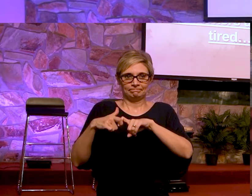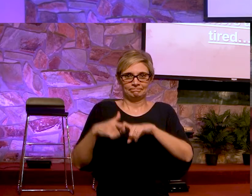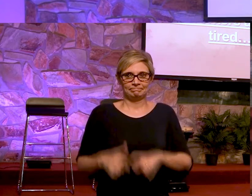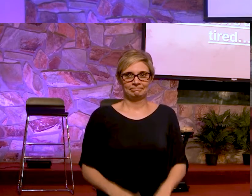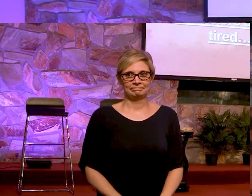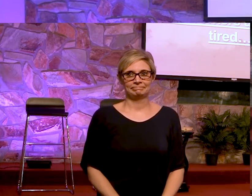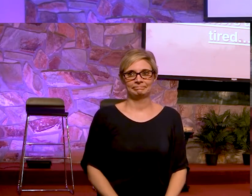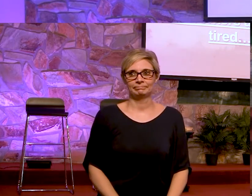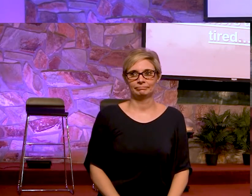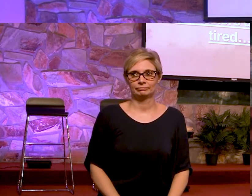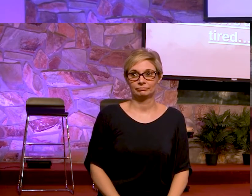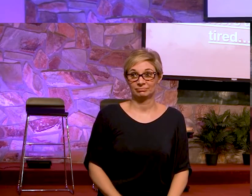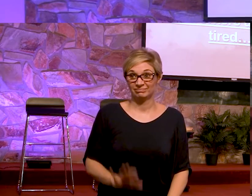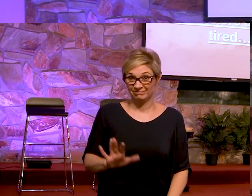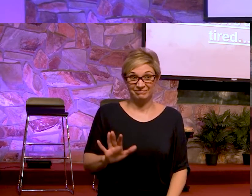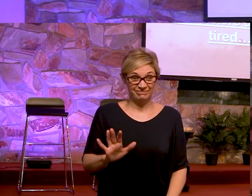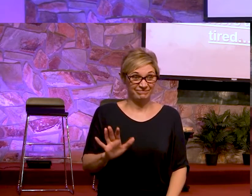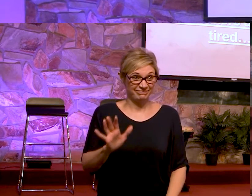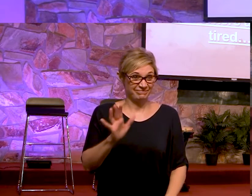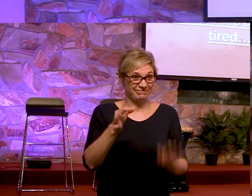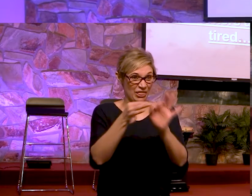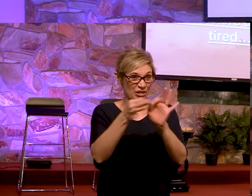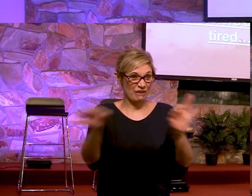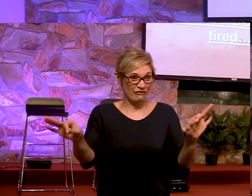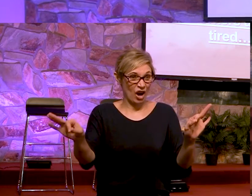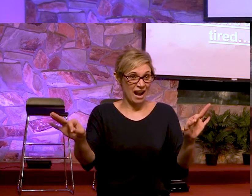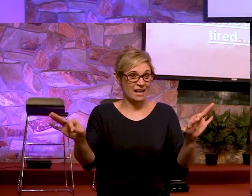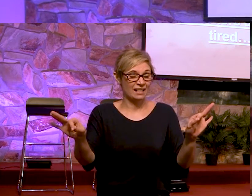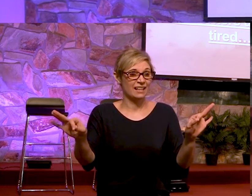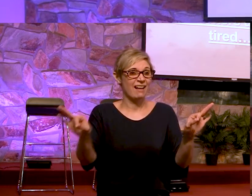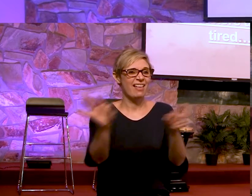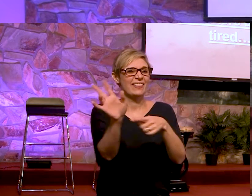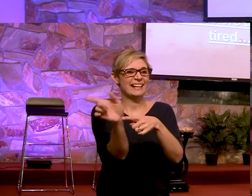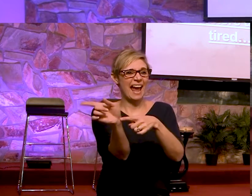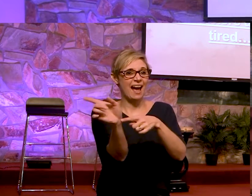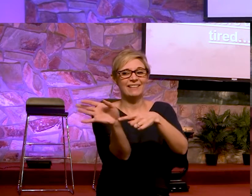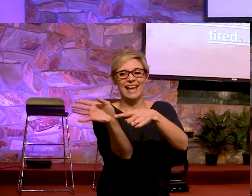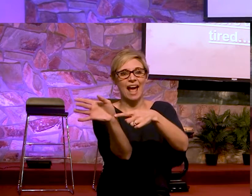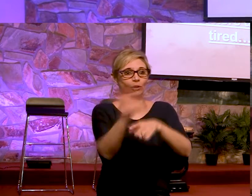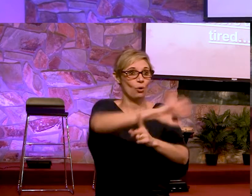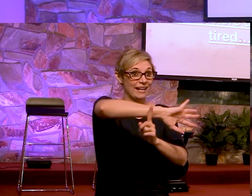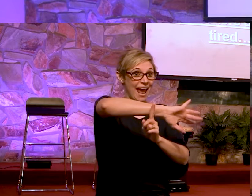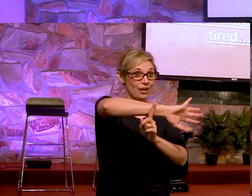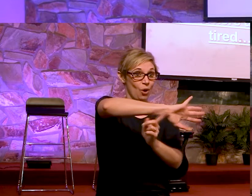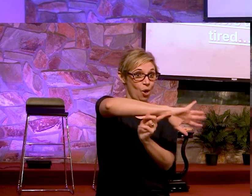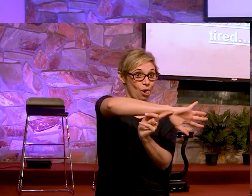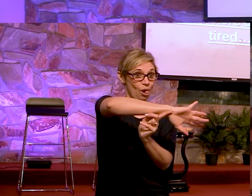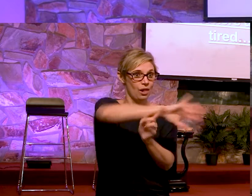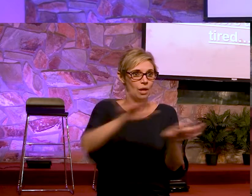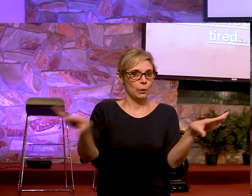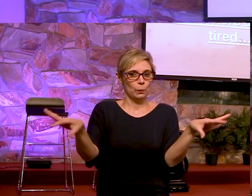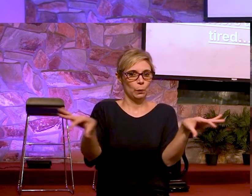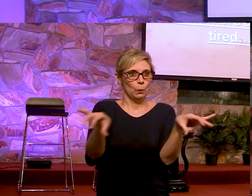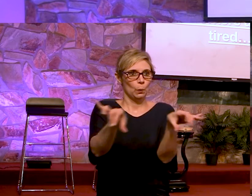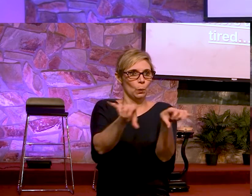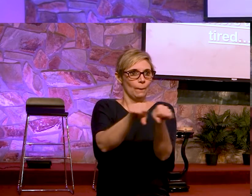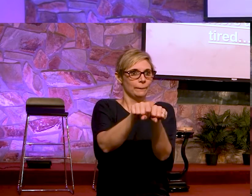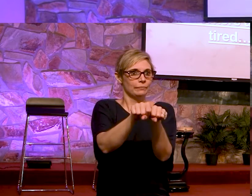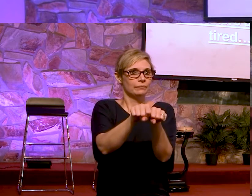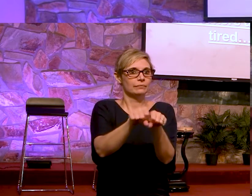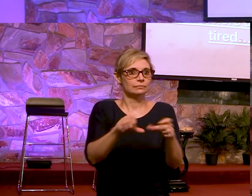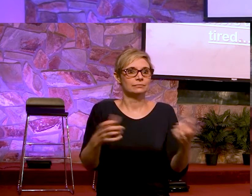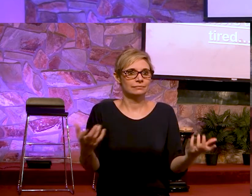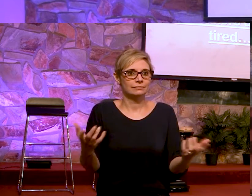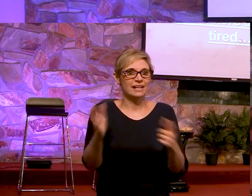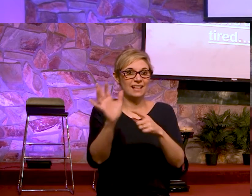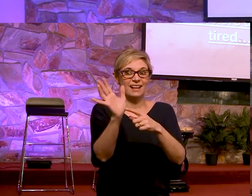Try not to burn the candle at both ends. I think one of the greatest spiritual things that we can do is